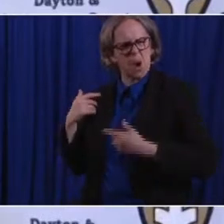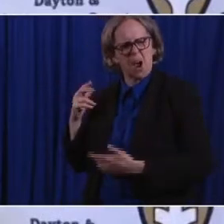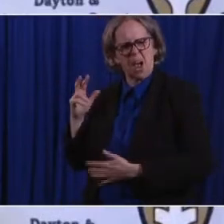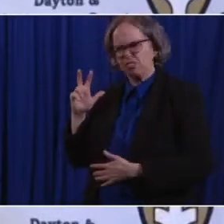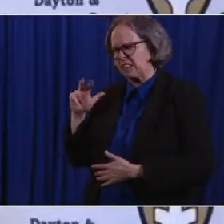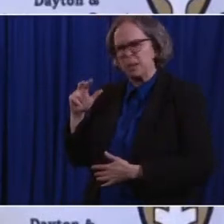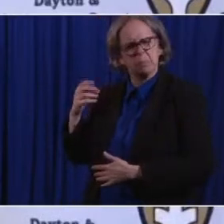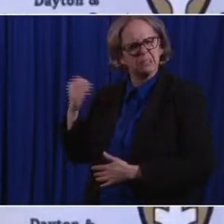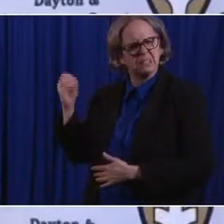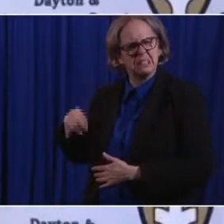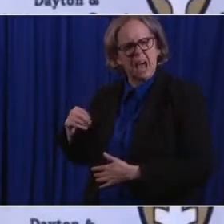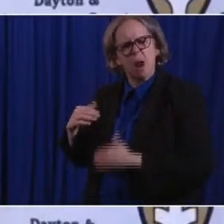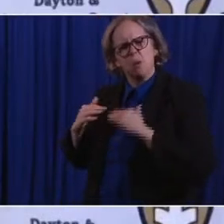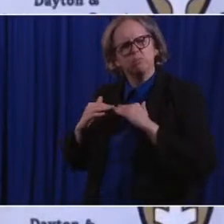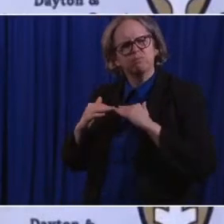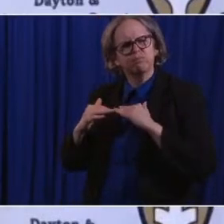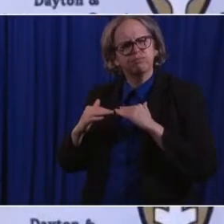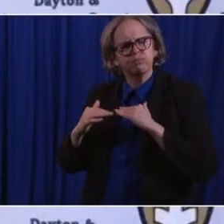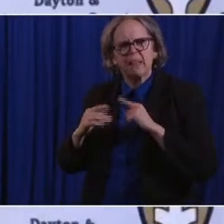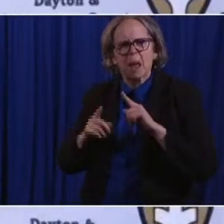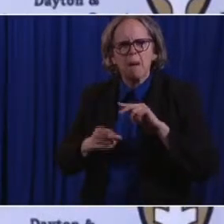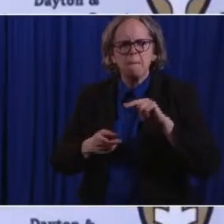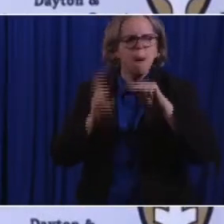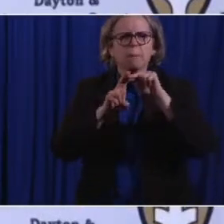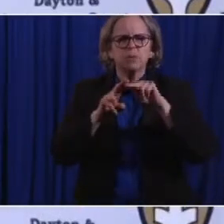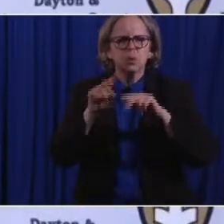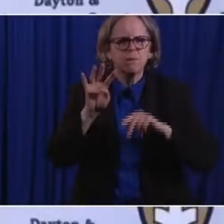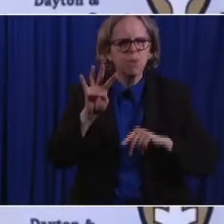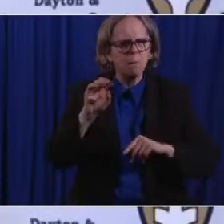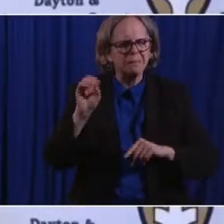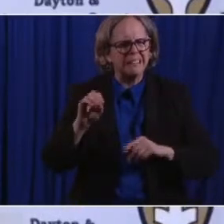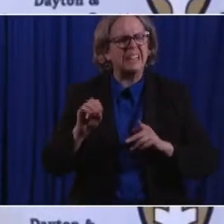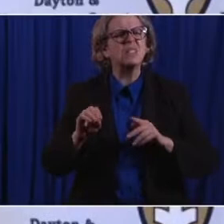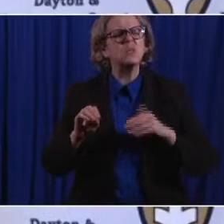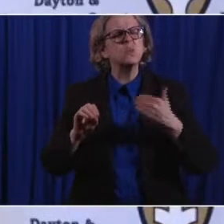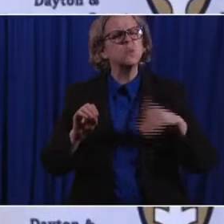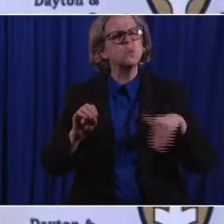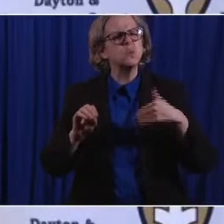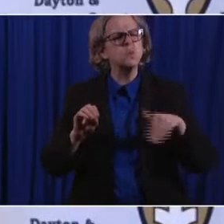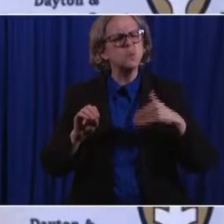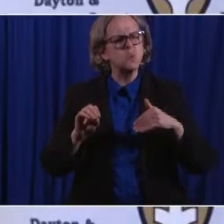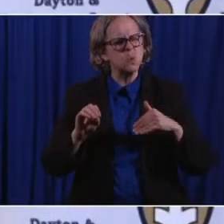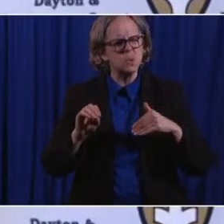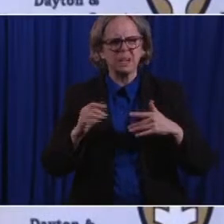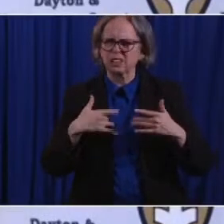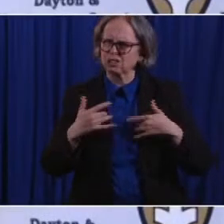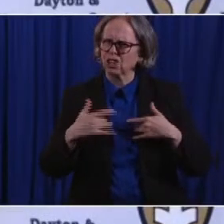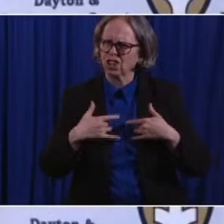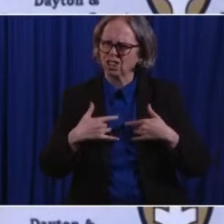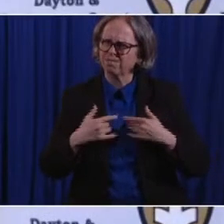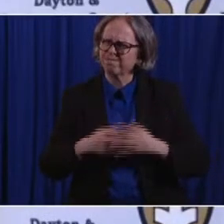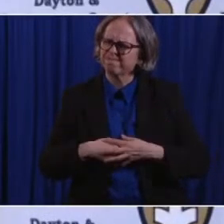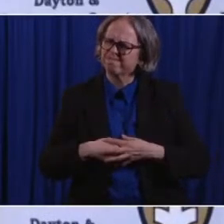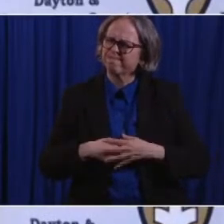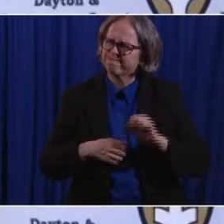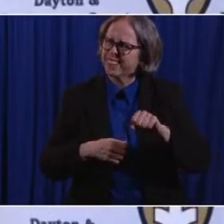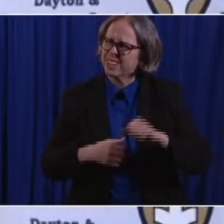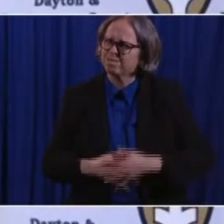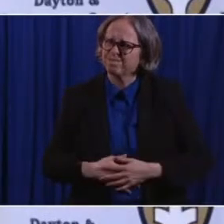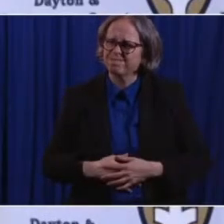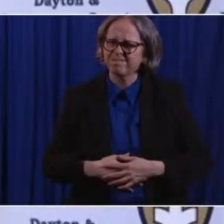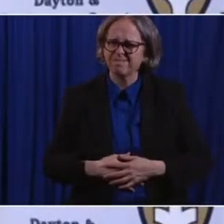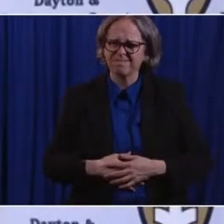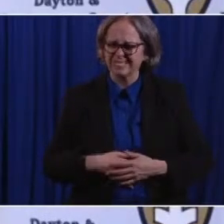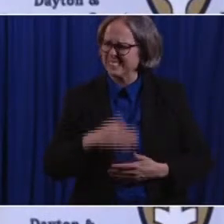3.0. Now it's above 4. So these are just all very, very troubling signs.